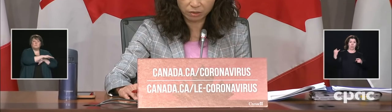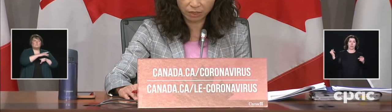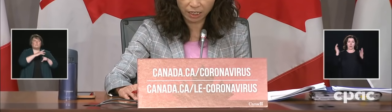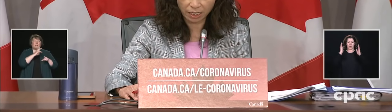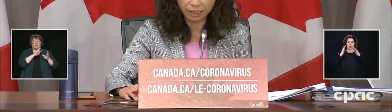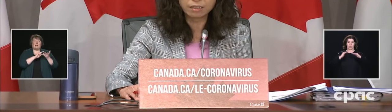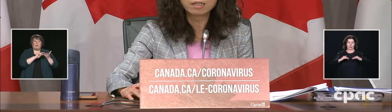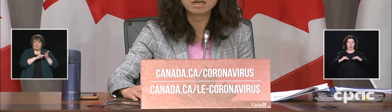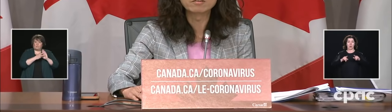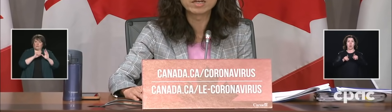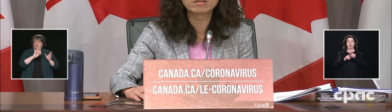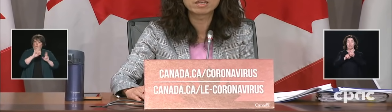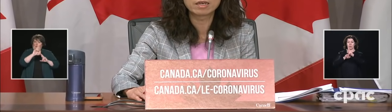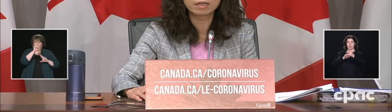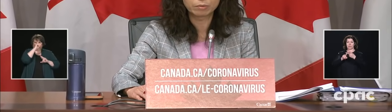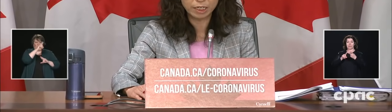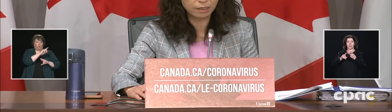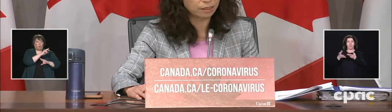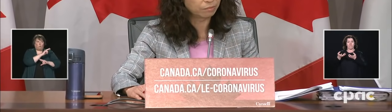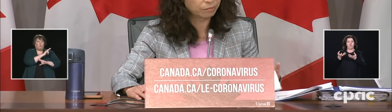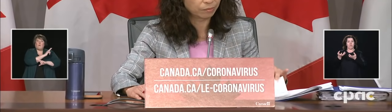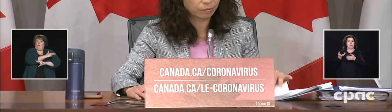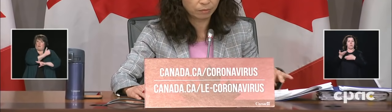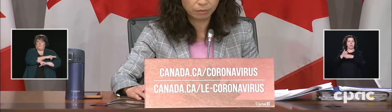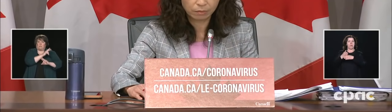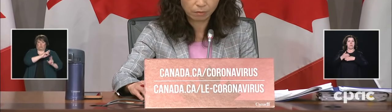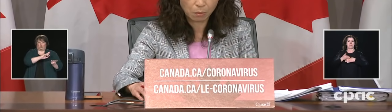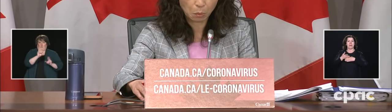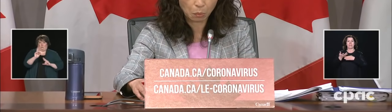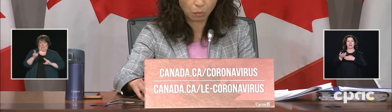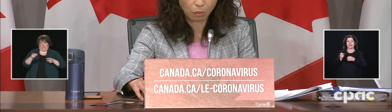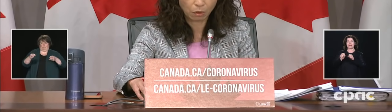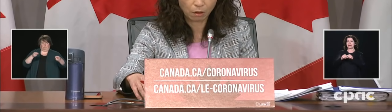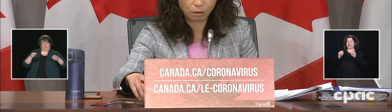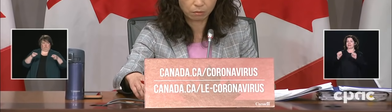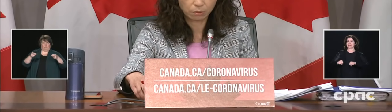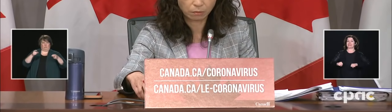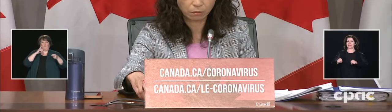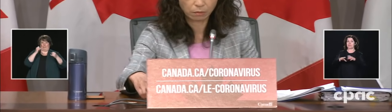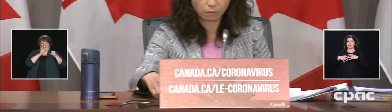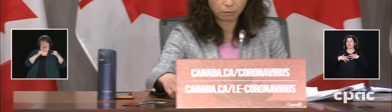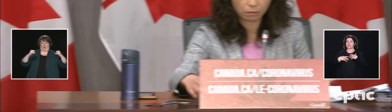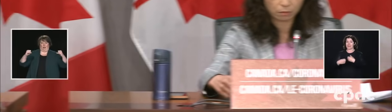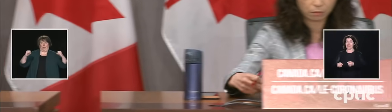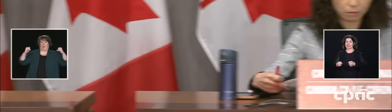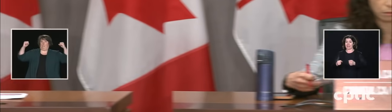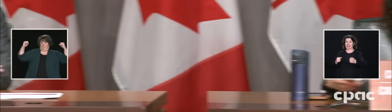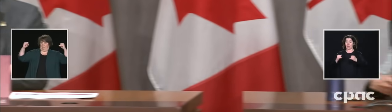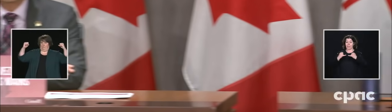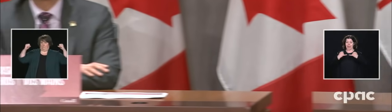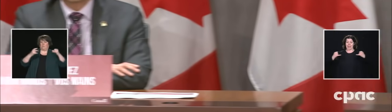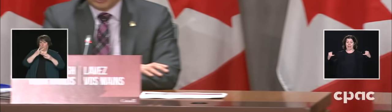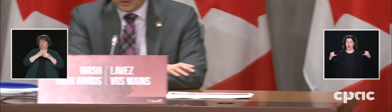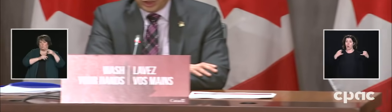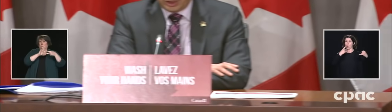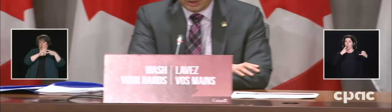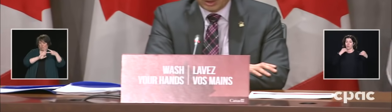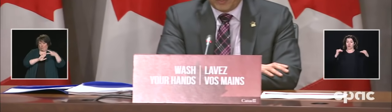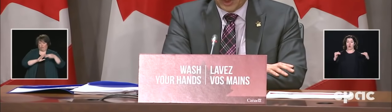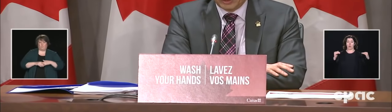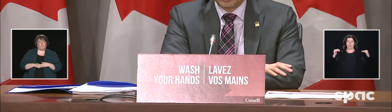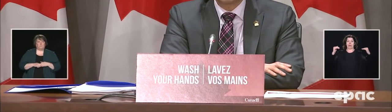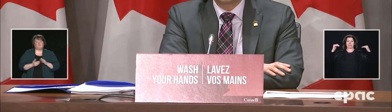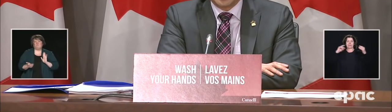the dotted red line of healthcare capacity. Diapositive 3. On vous rappelle que notre